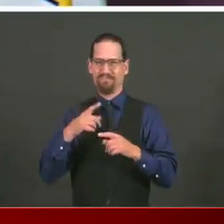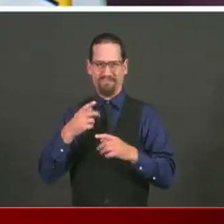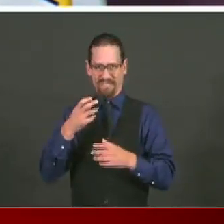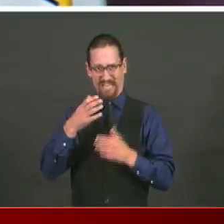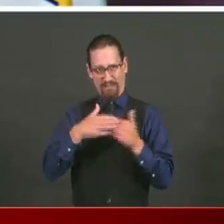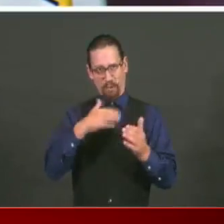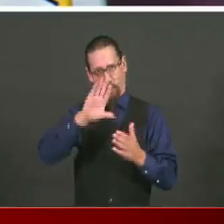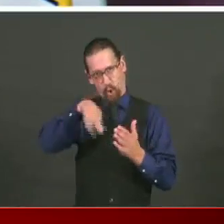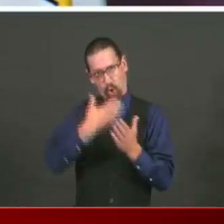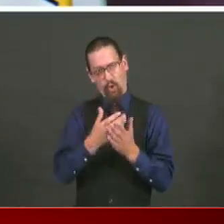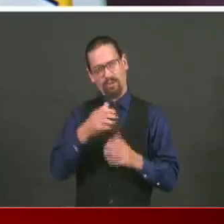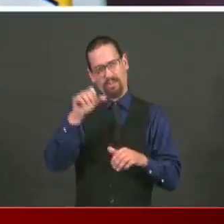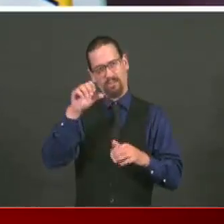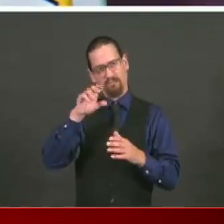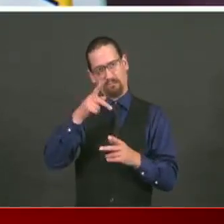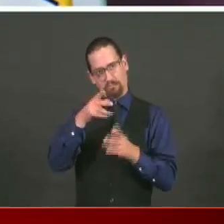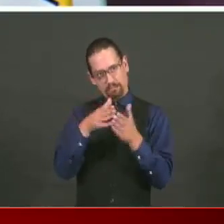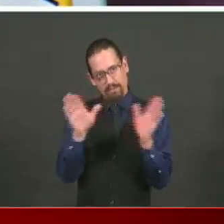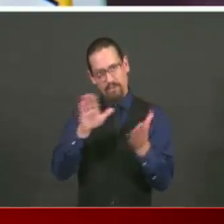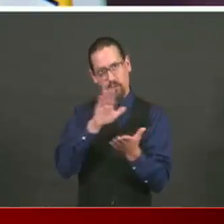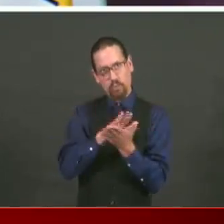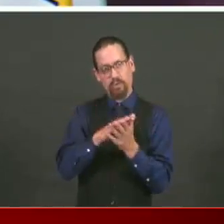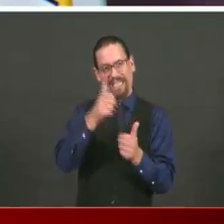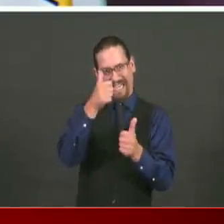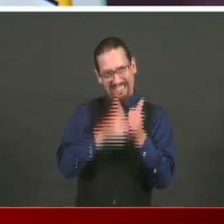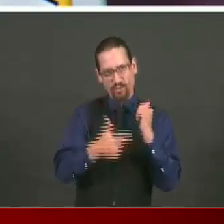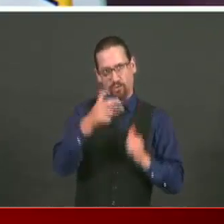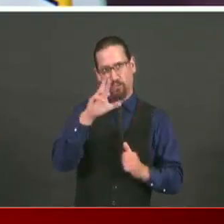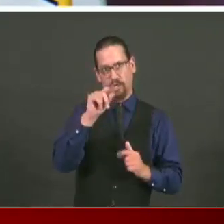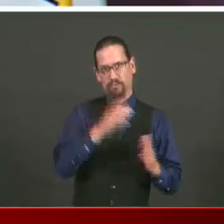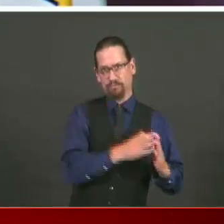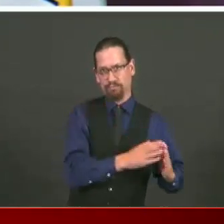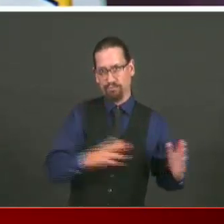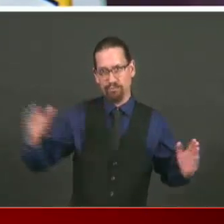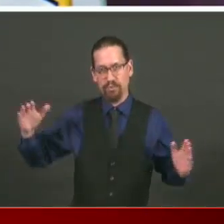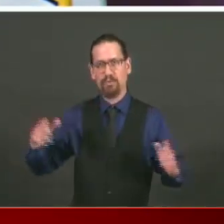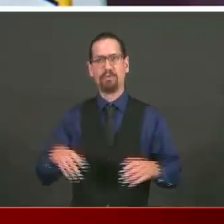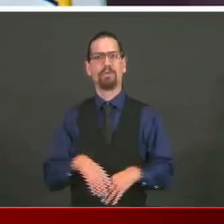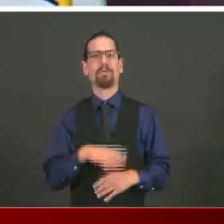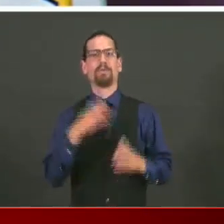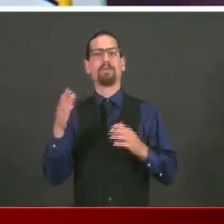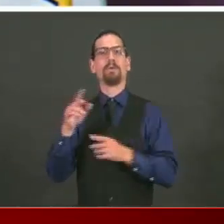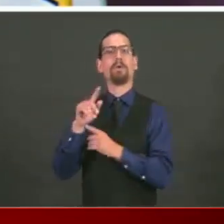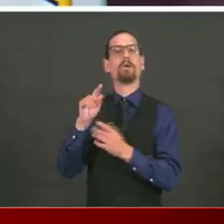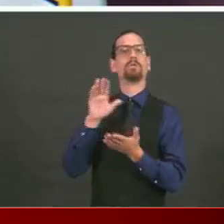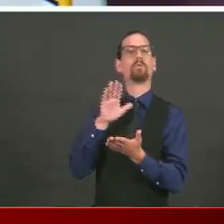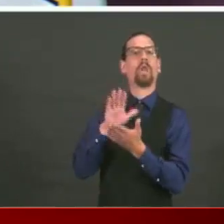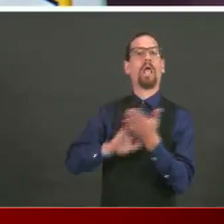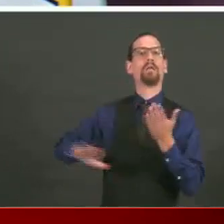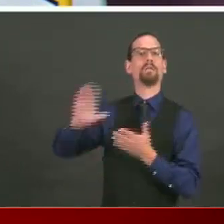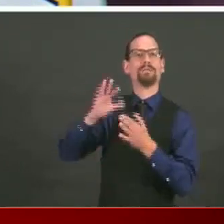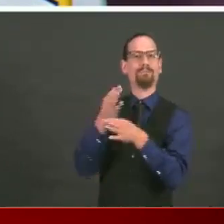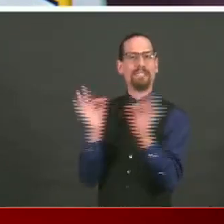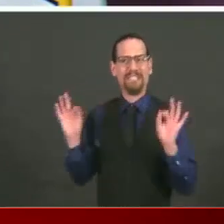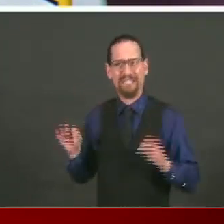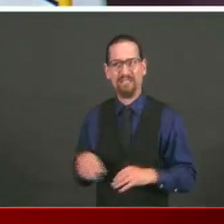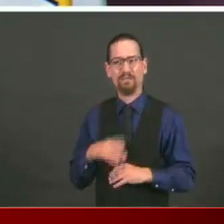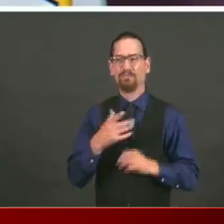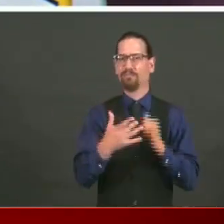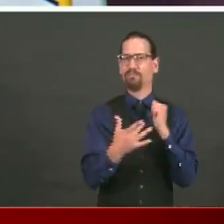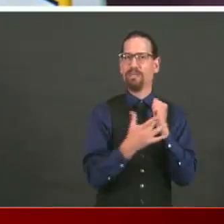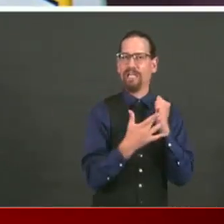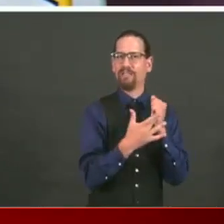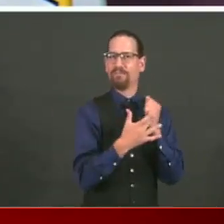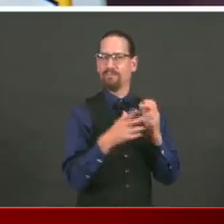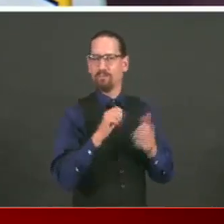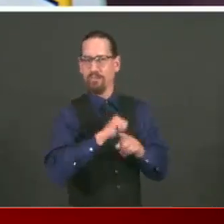have 2 years tuition-free community college. We are investing significantly in tech training. So